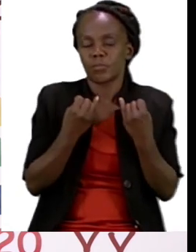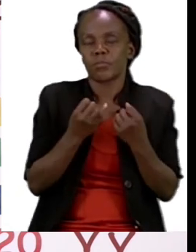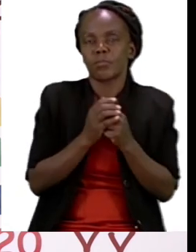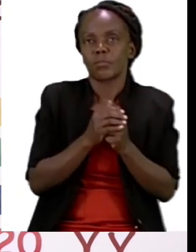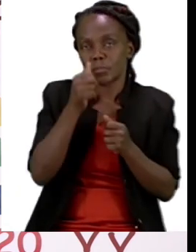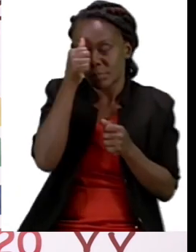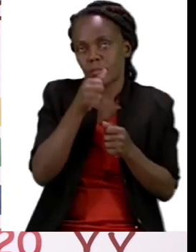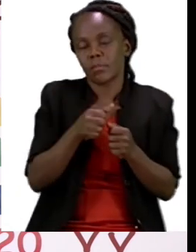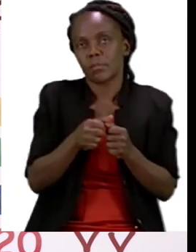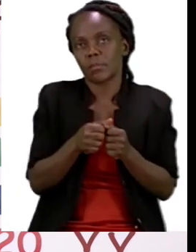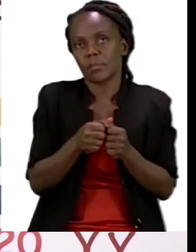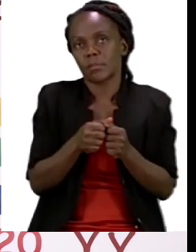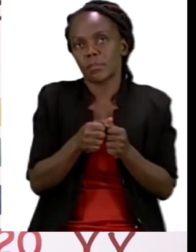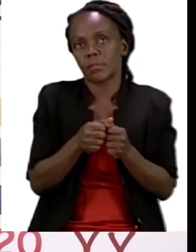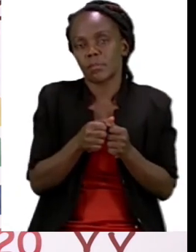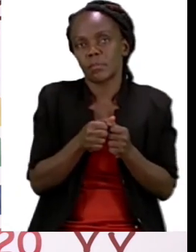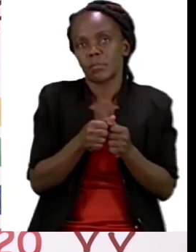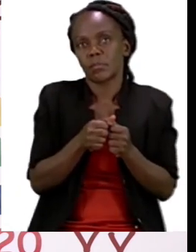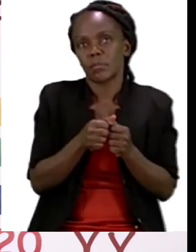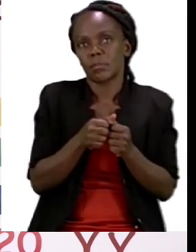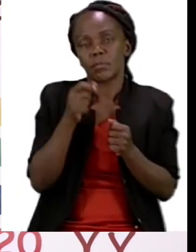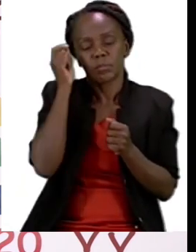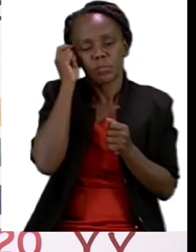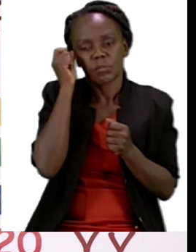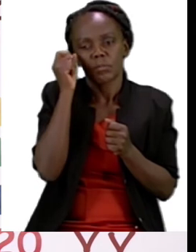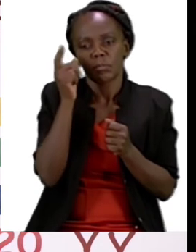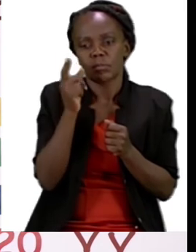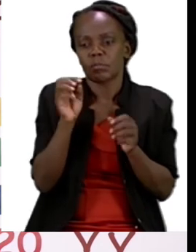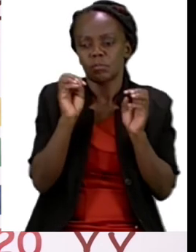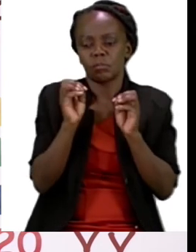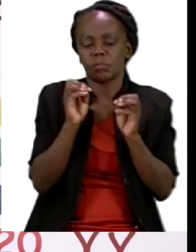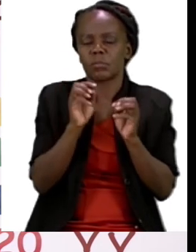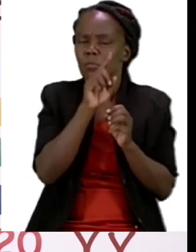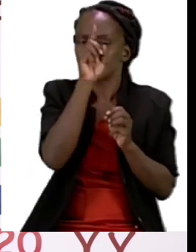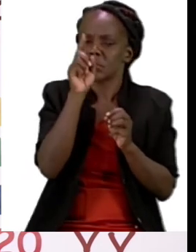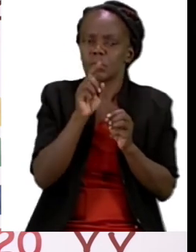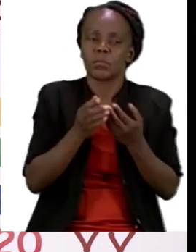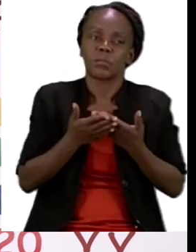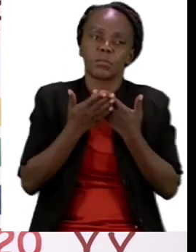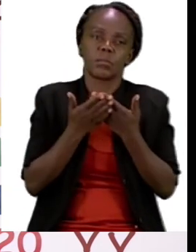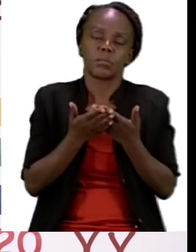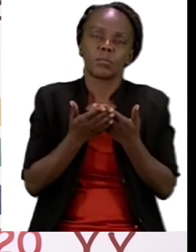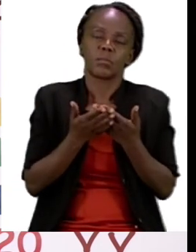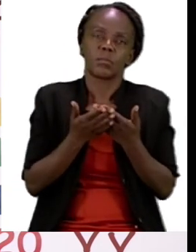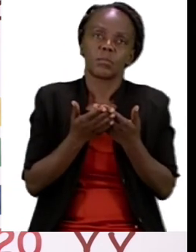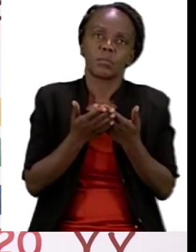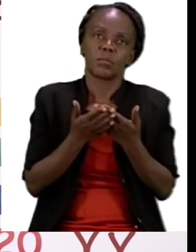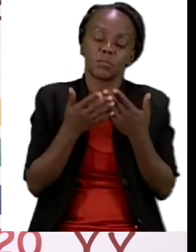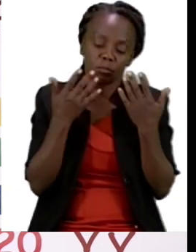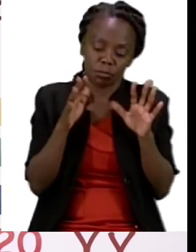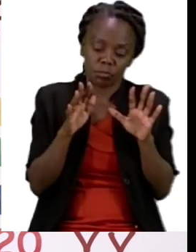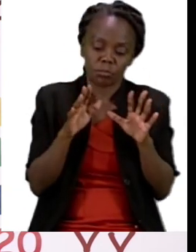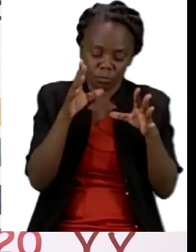Remember, if you don't understand, you can always ask for help. Now that we are done with our